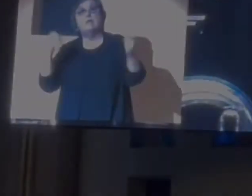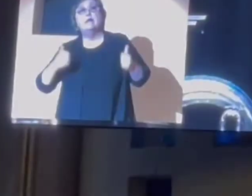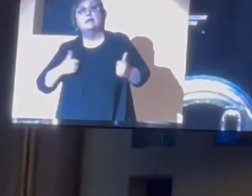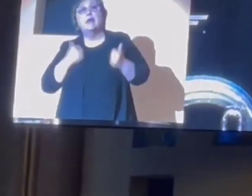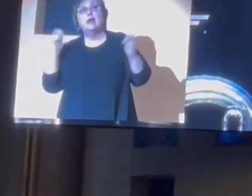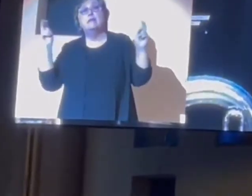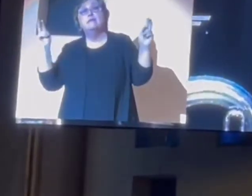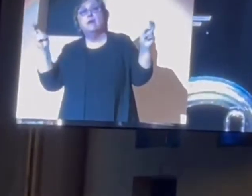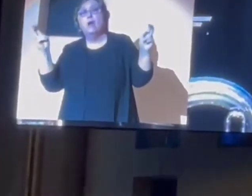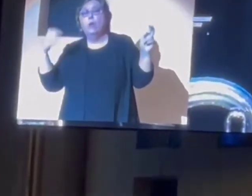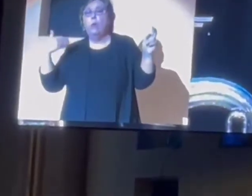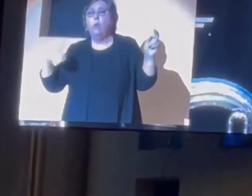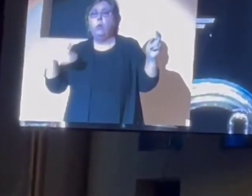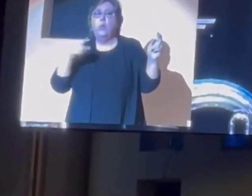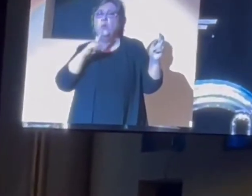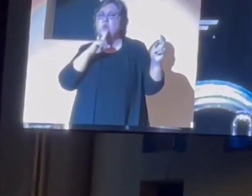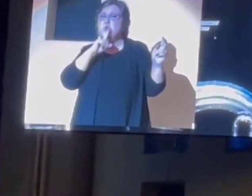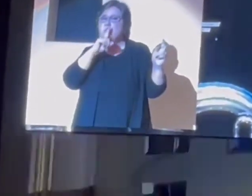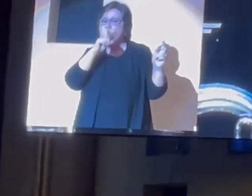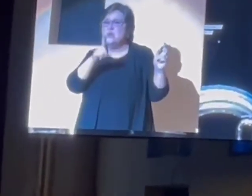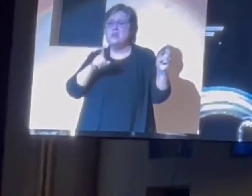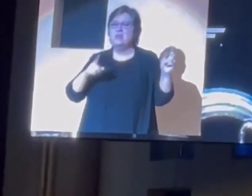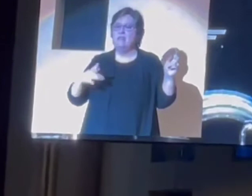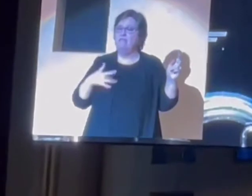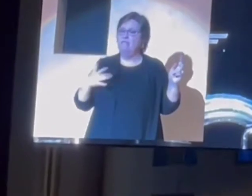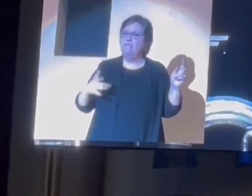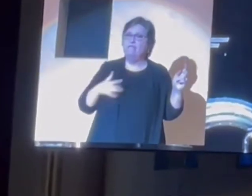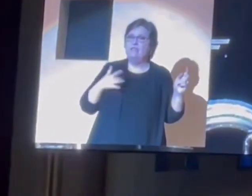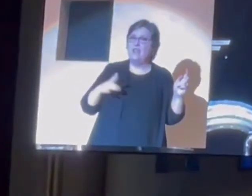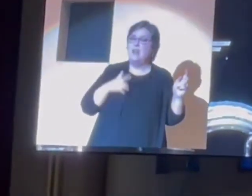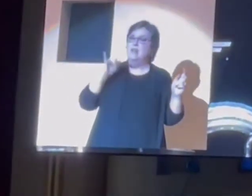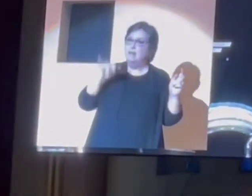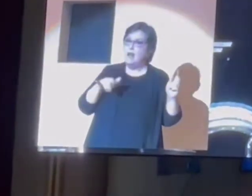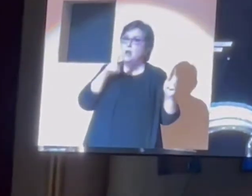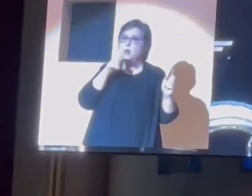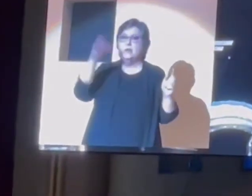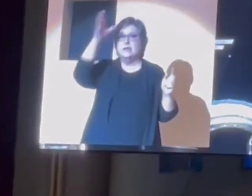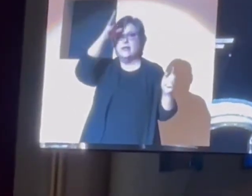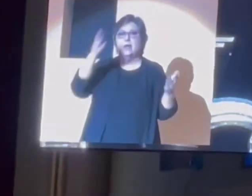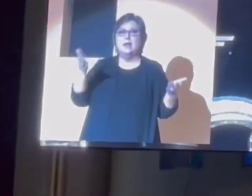To each one of you, thank you for bringing him home in fine fashion.